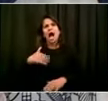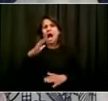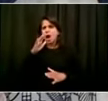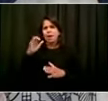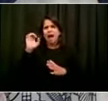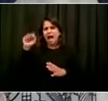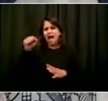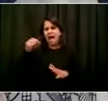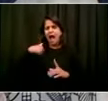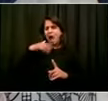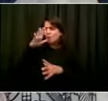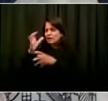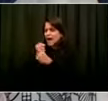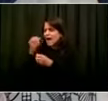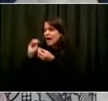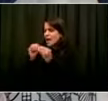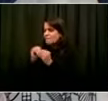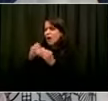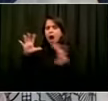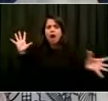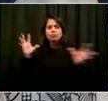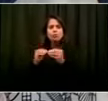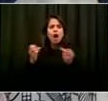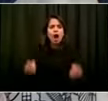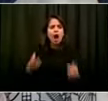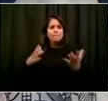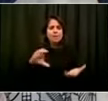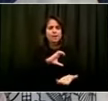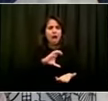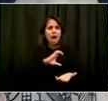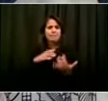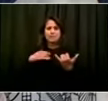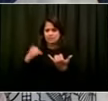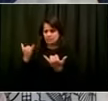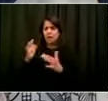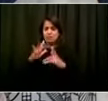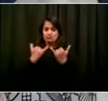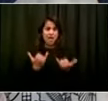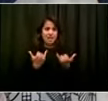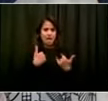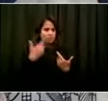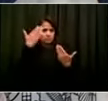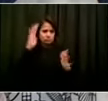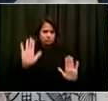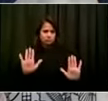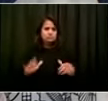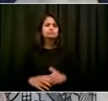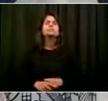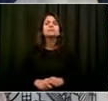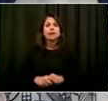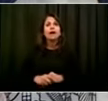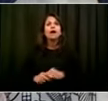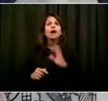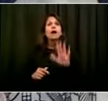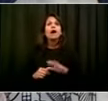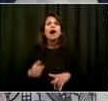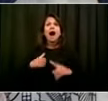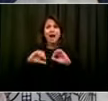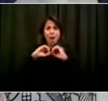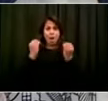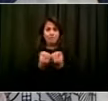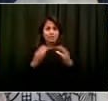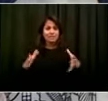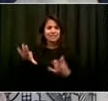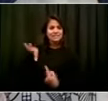other COVID-related activities onto the hotspots, Office of Special Enforcement as well, and as I said, a number of other agencies. As of